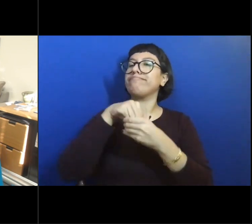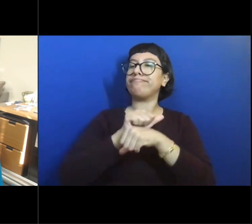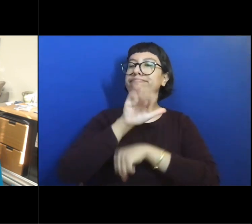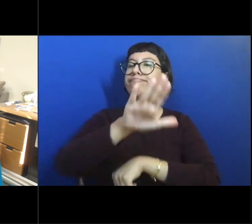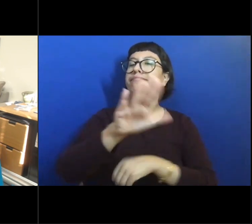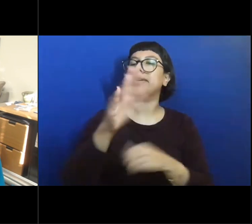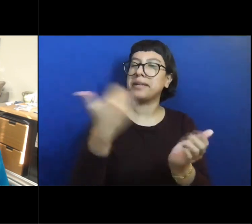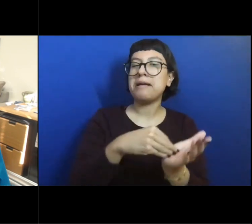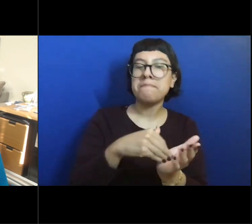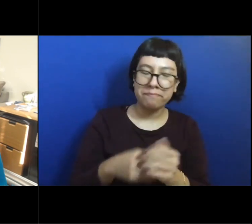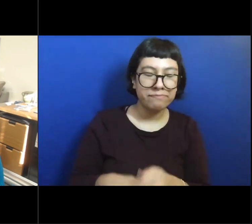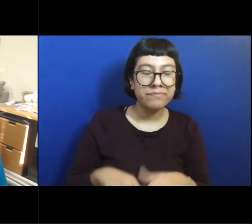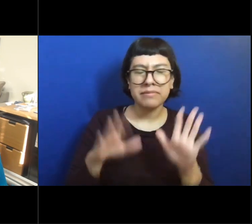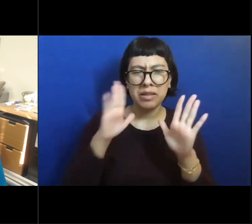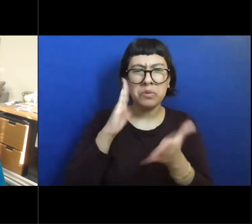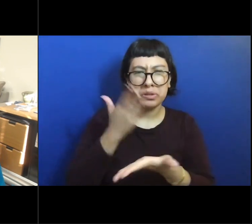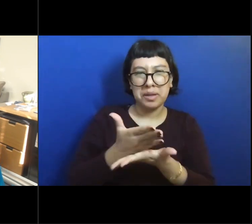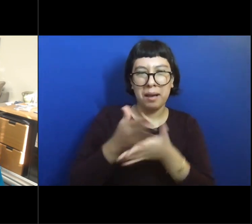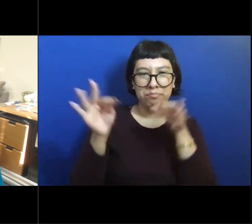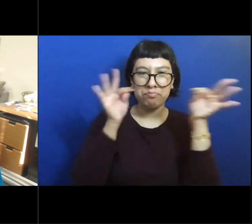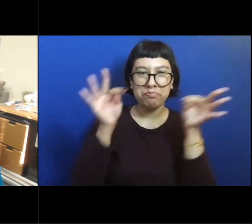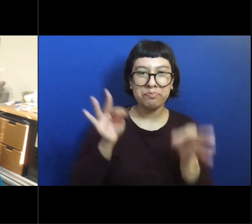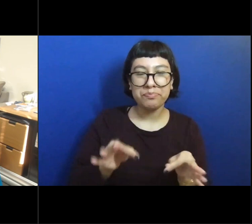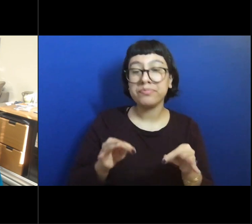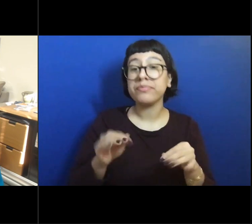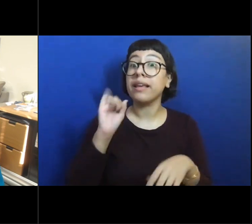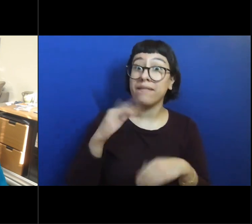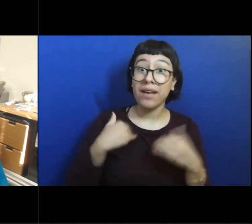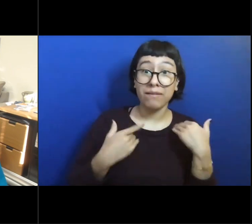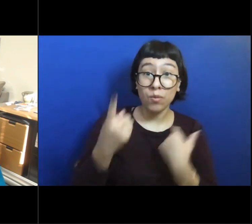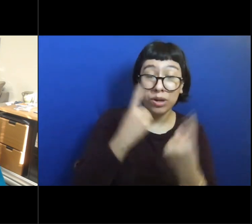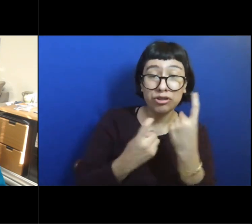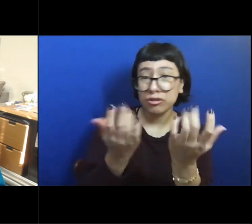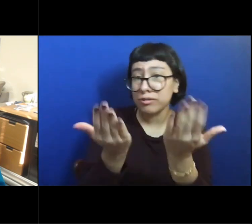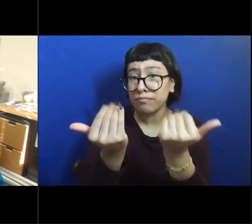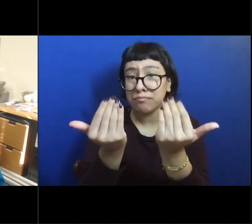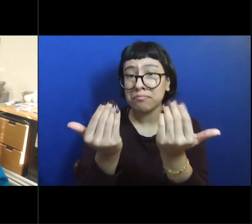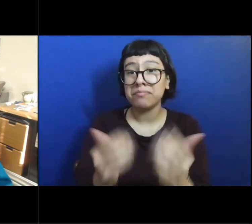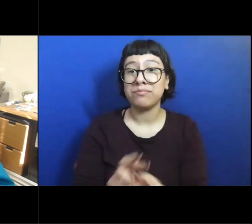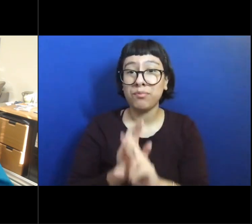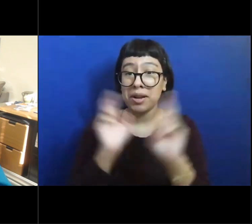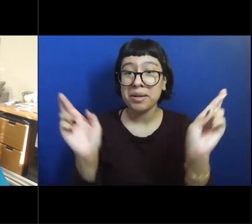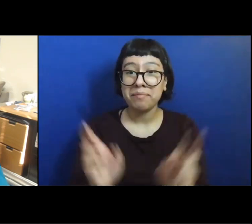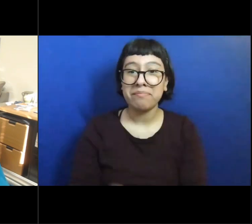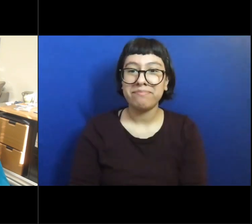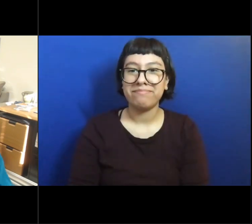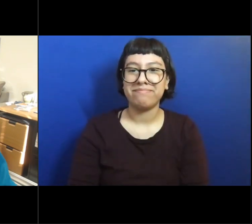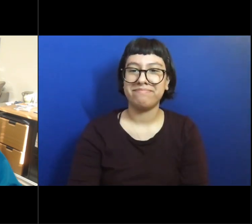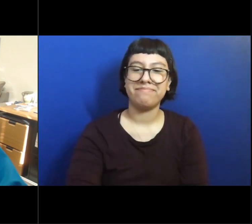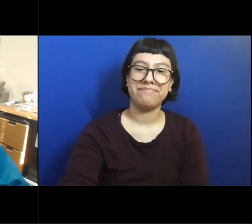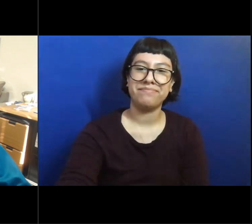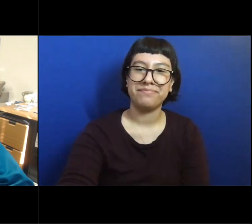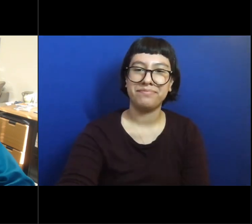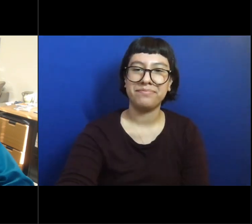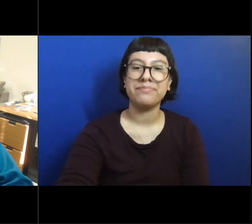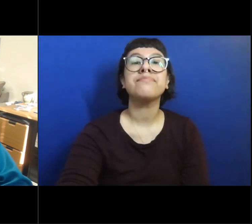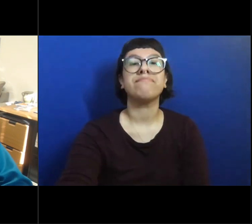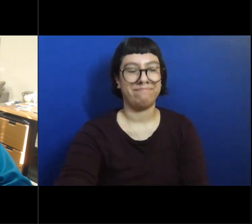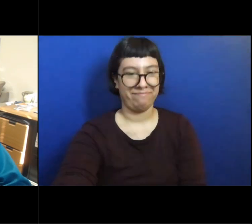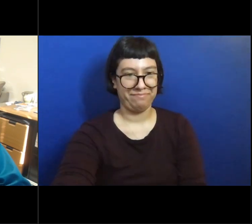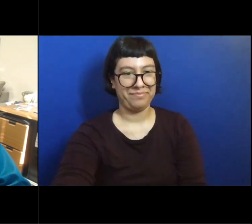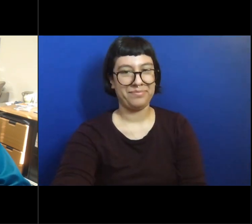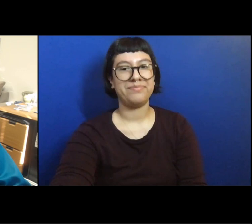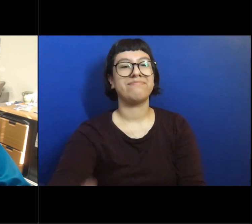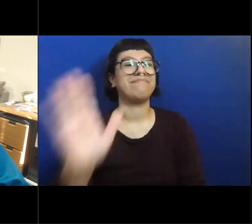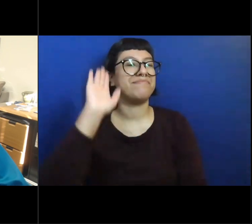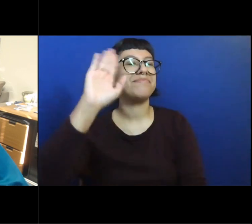we'll think we're going to stop there and take a few questions that you guys might have. All right. So this is Nicole from the